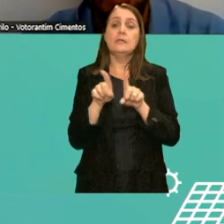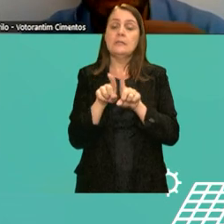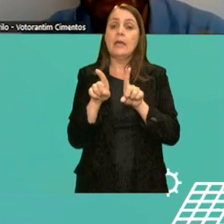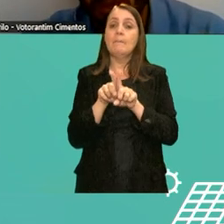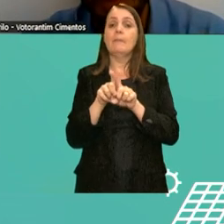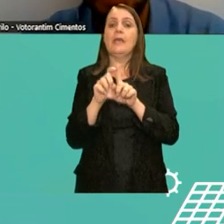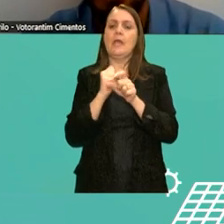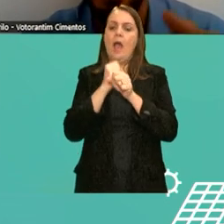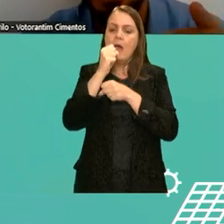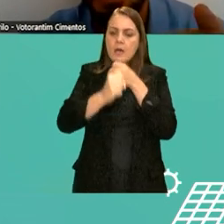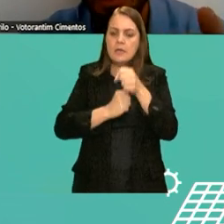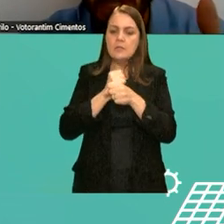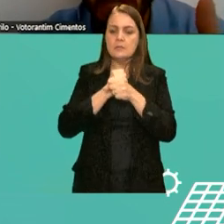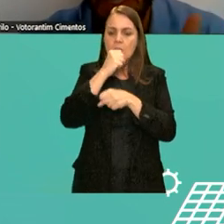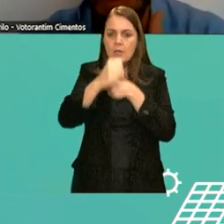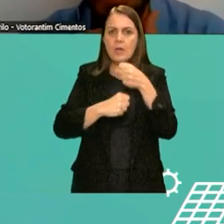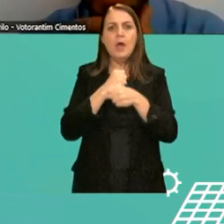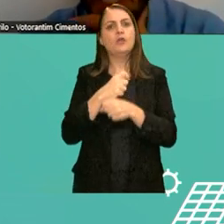integral report,